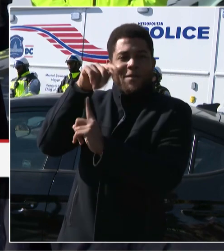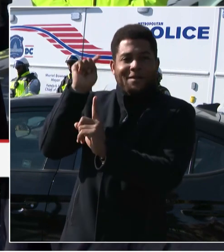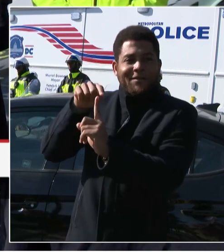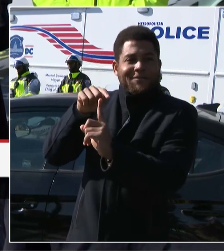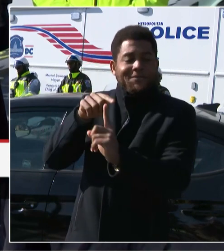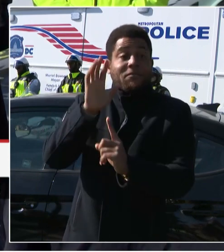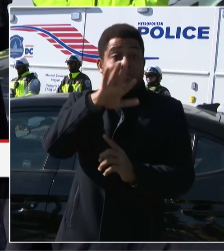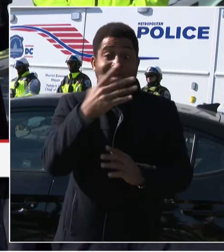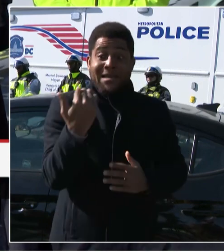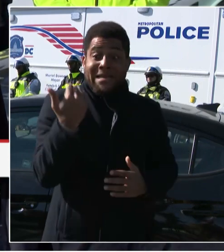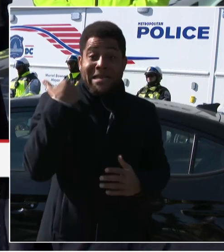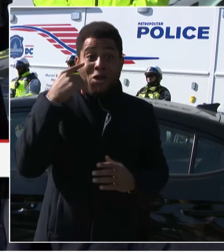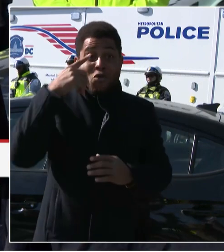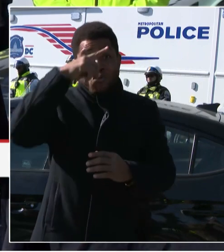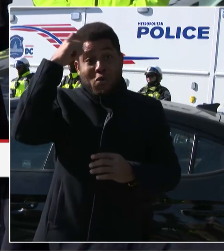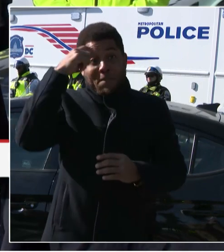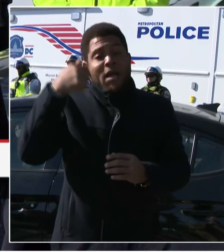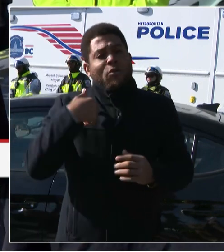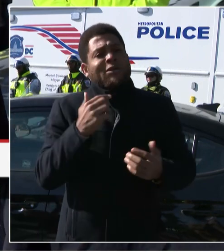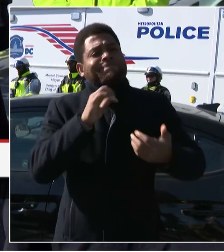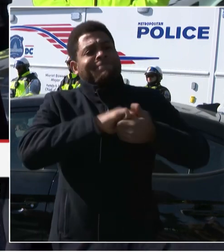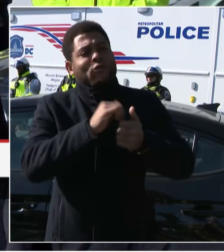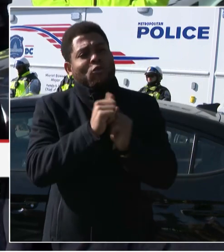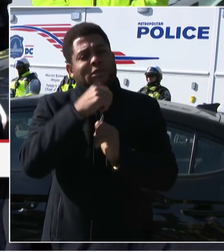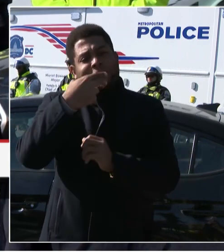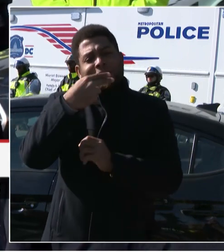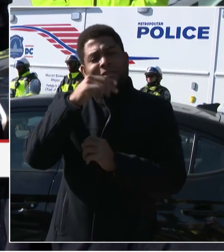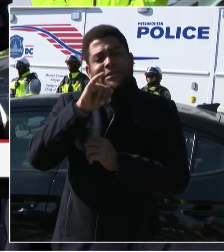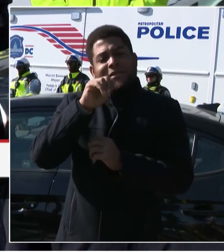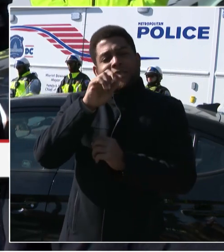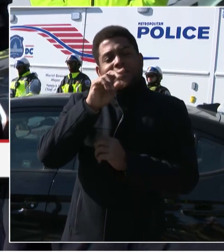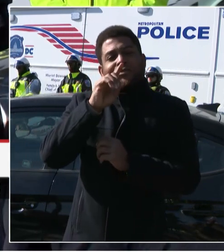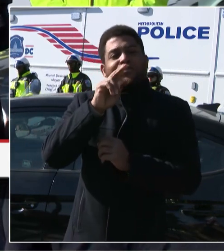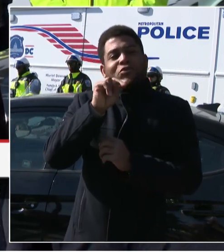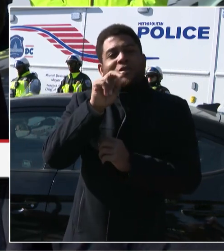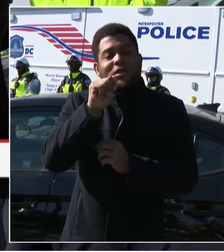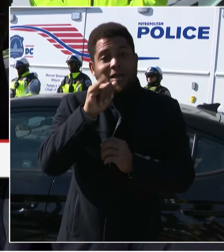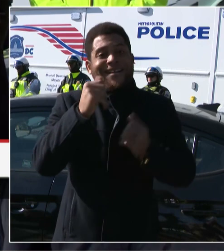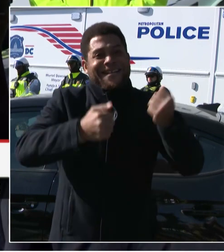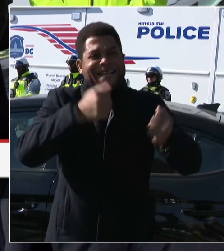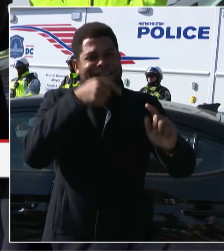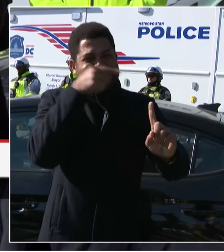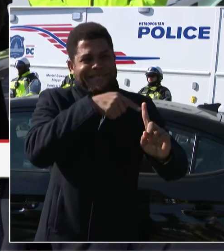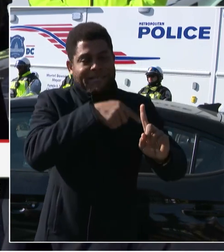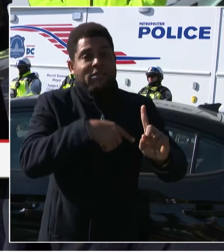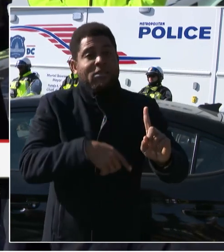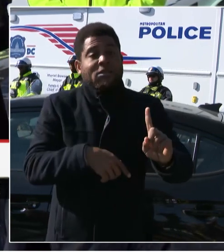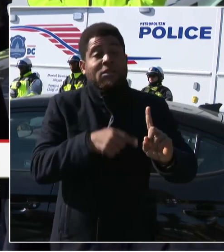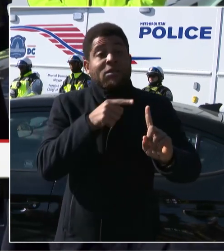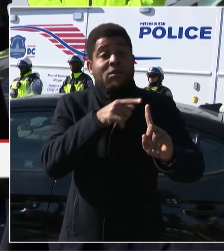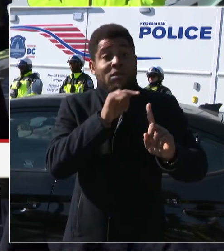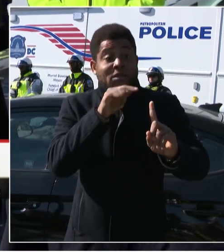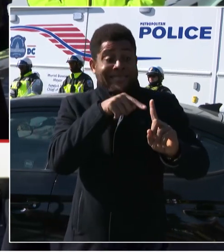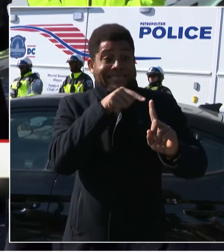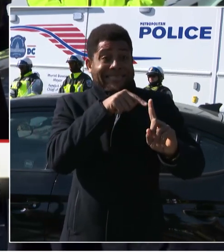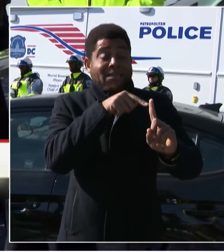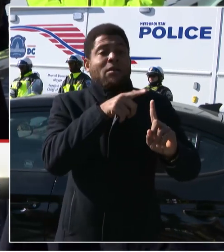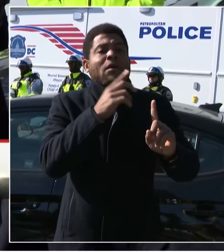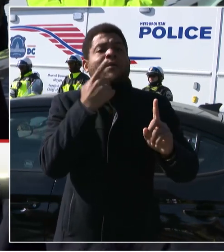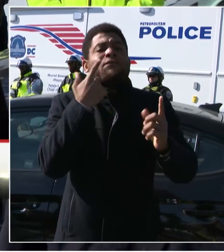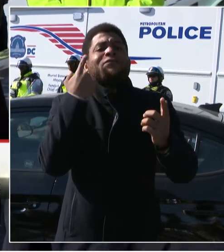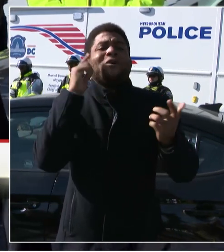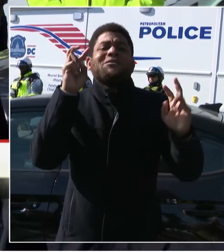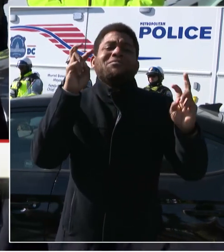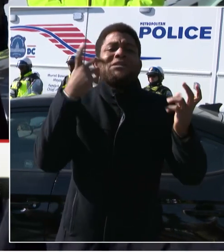more than 1,100 people brought their cars in to make it less easy for